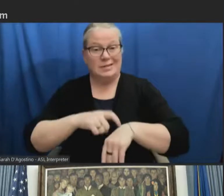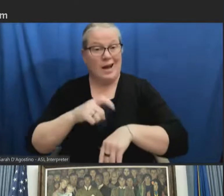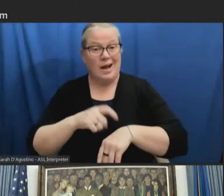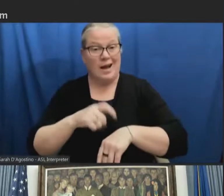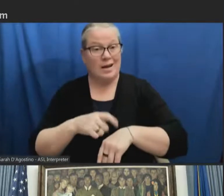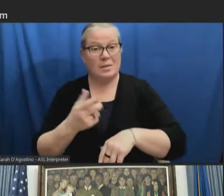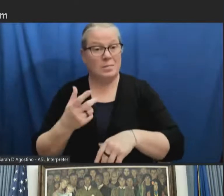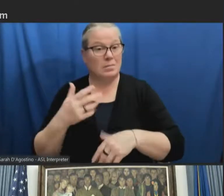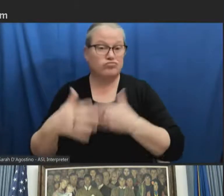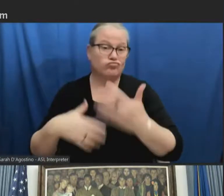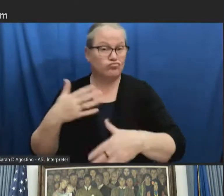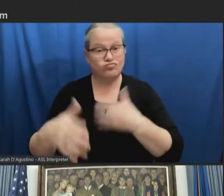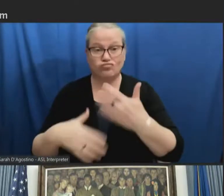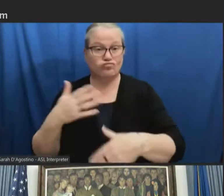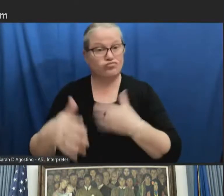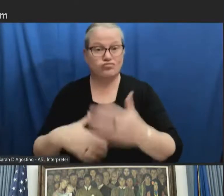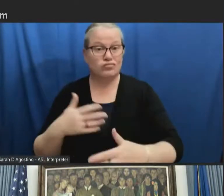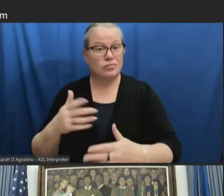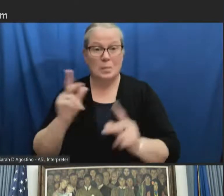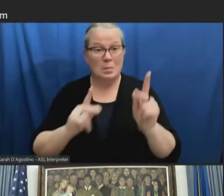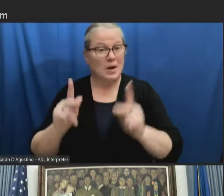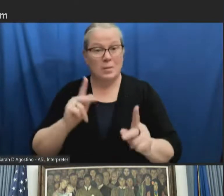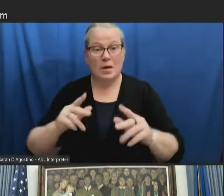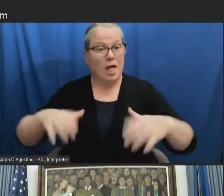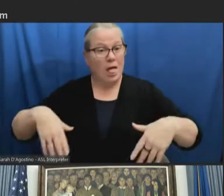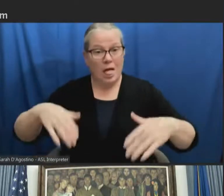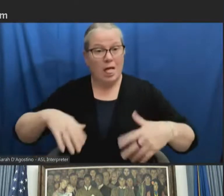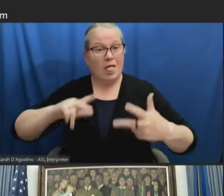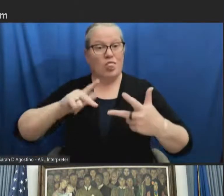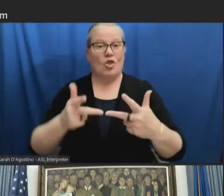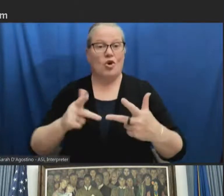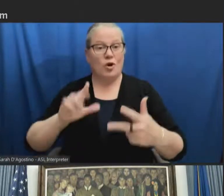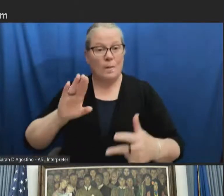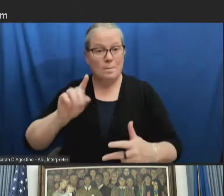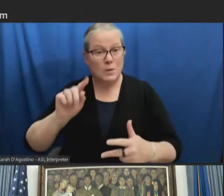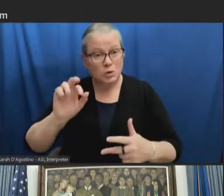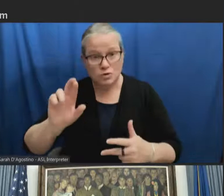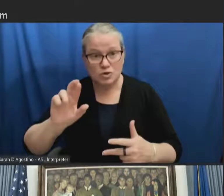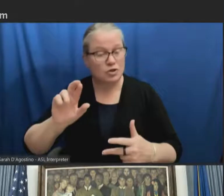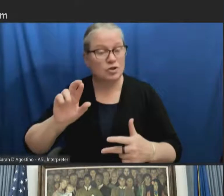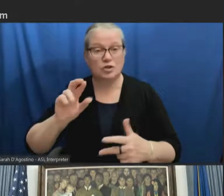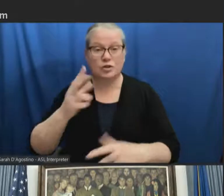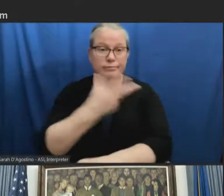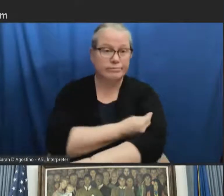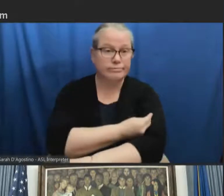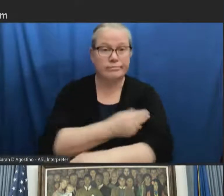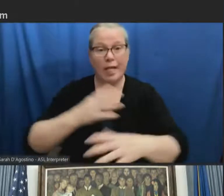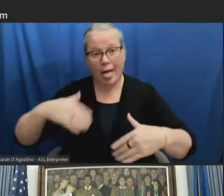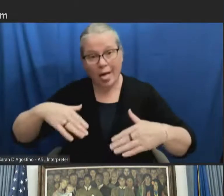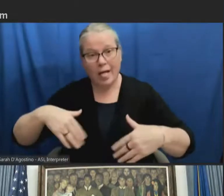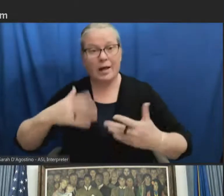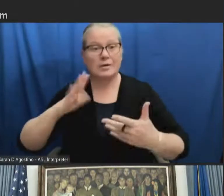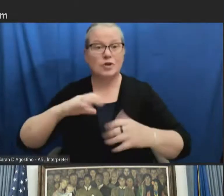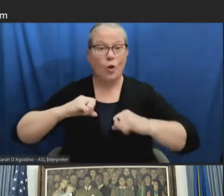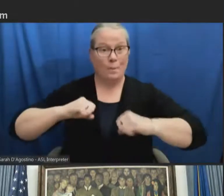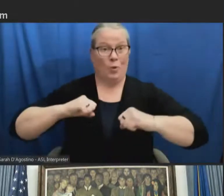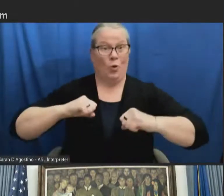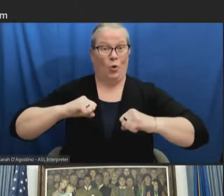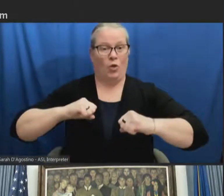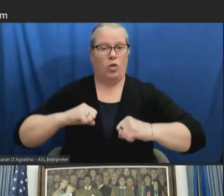that people haven't gotten a booster, so their immunity is not as high as it was, or